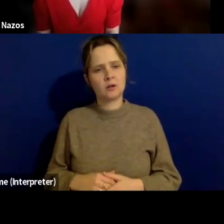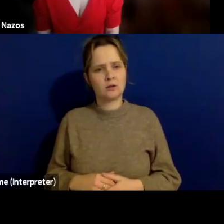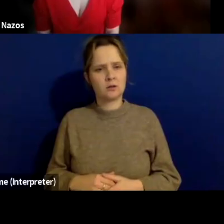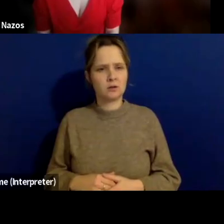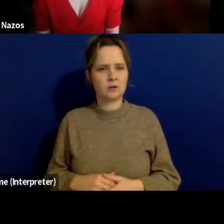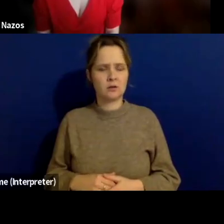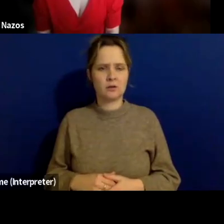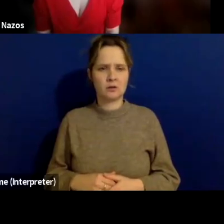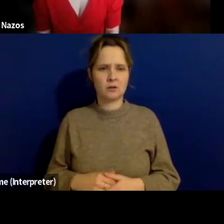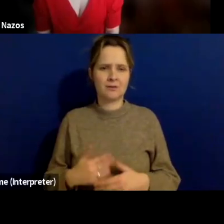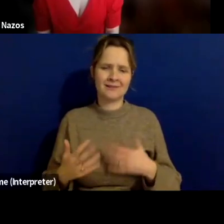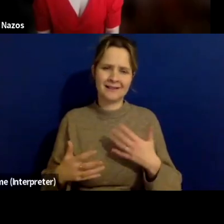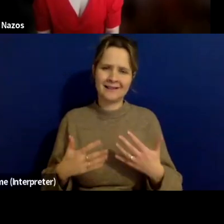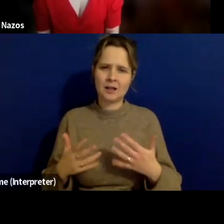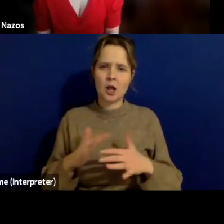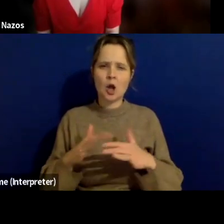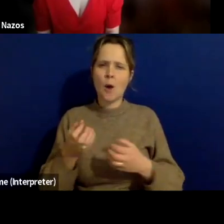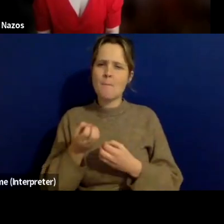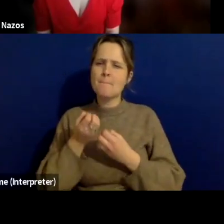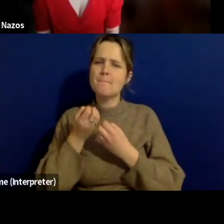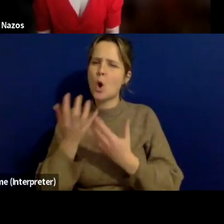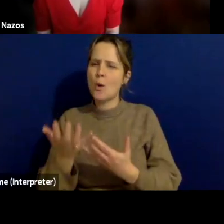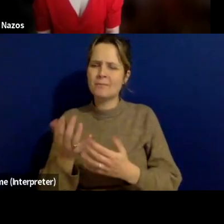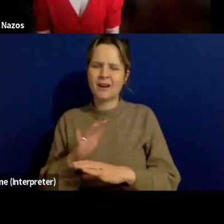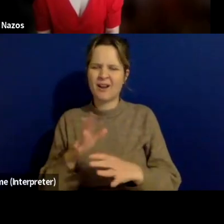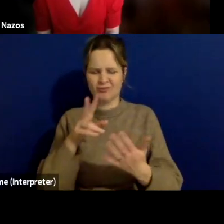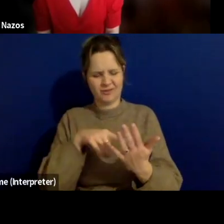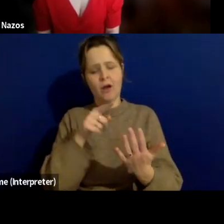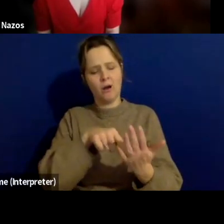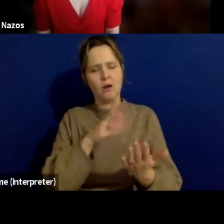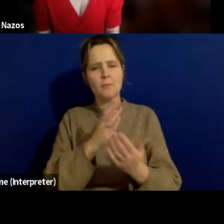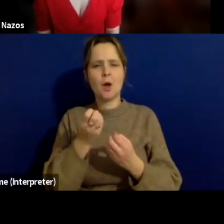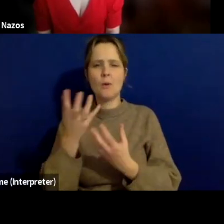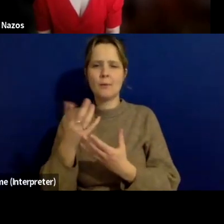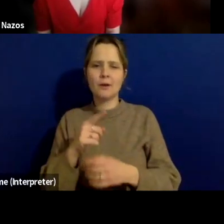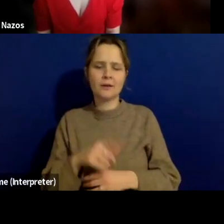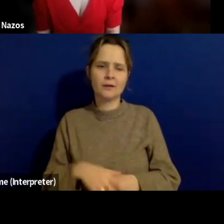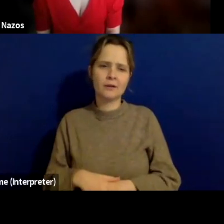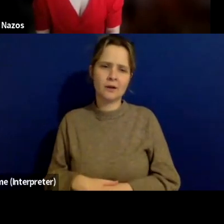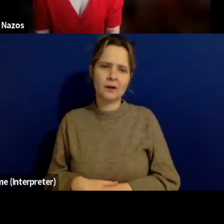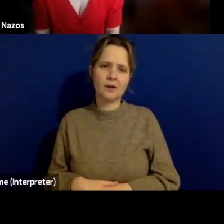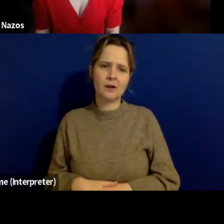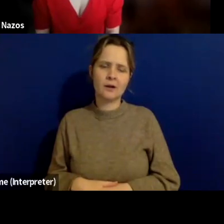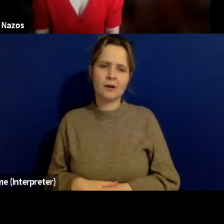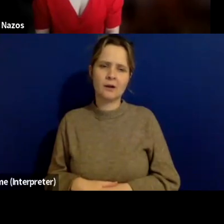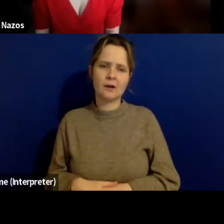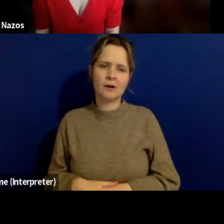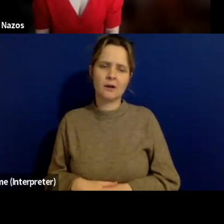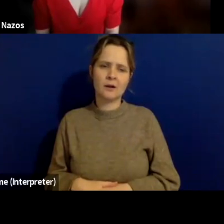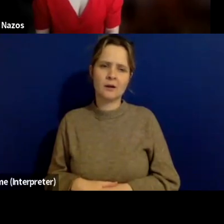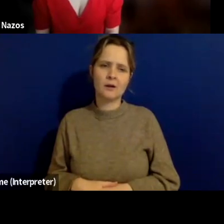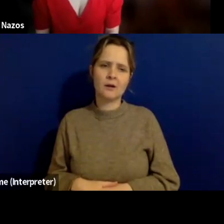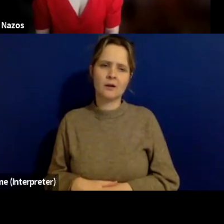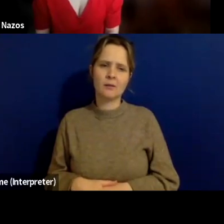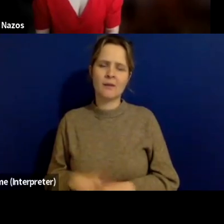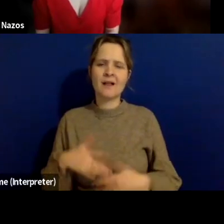say, this, they are not poems, I mean, written as poems, but the way that the folk songs